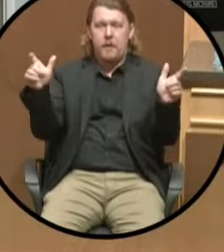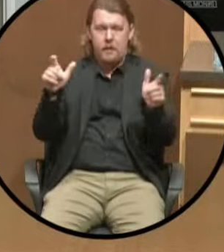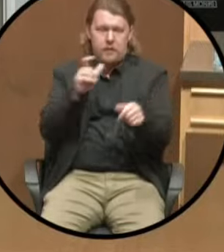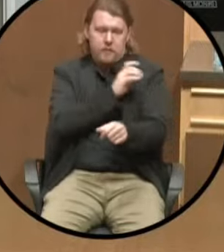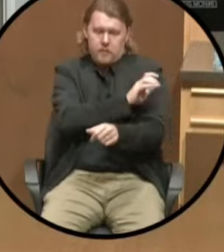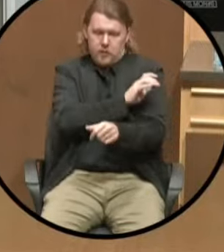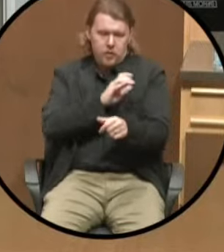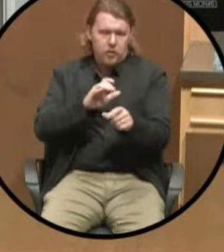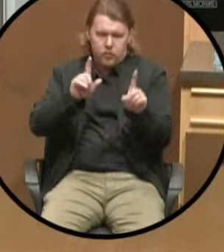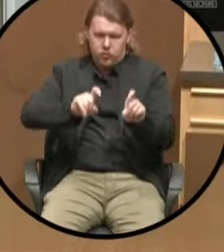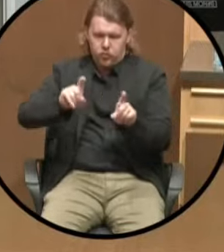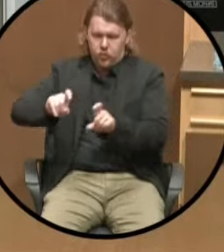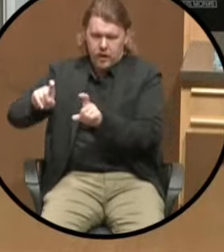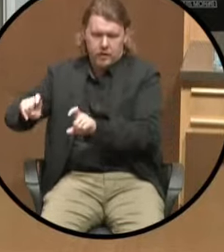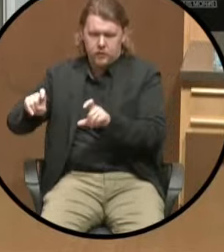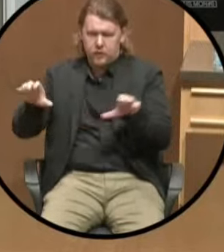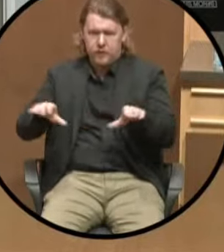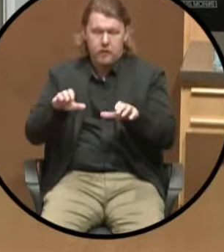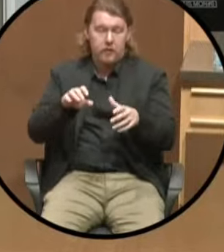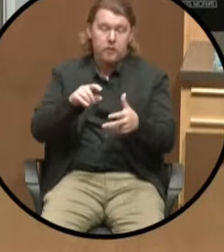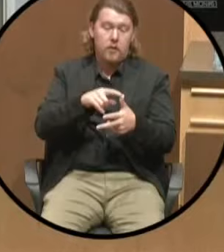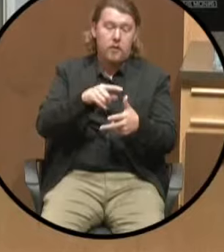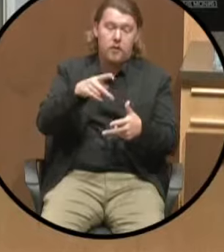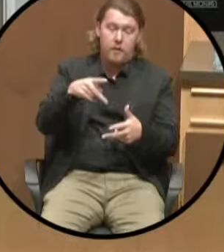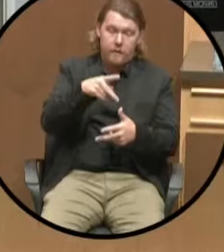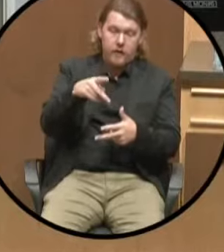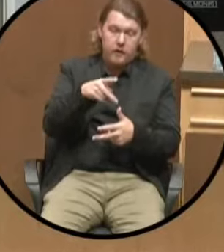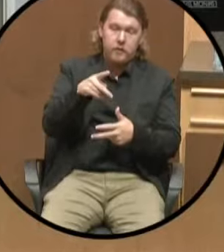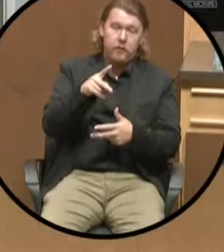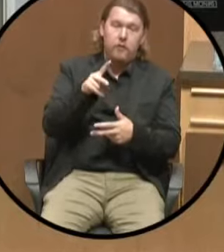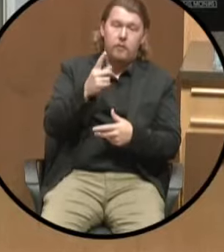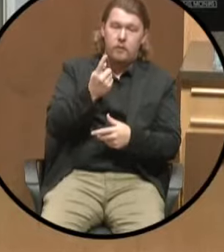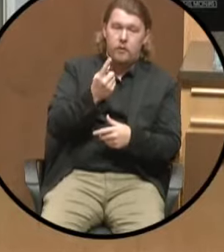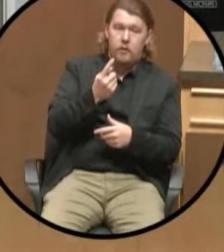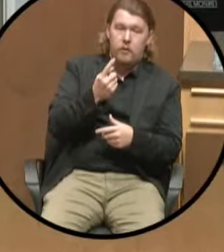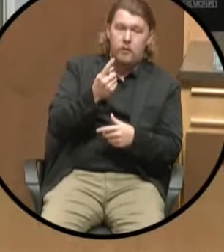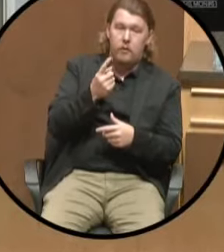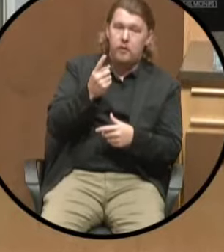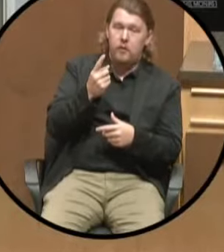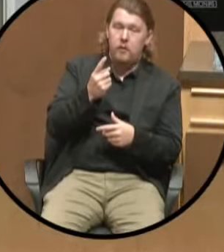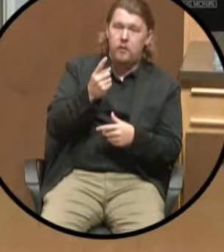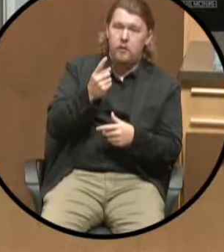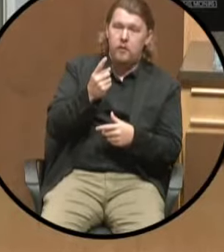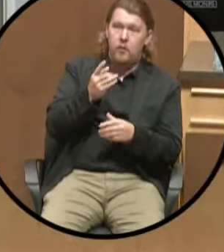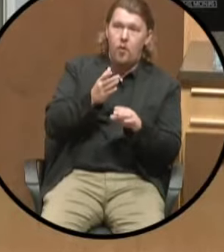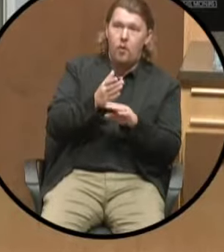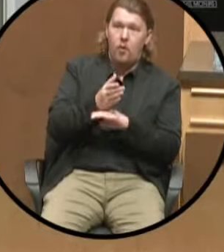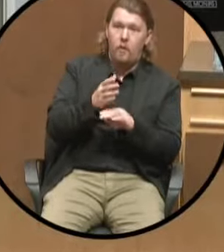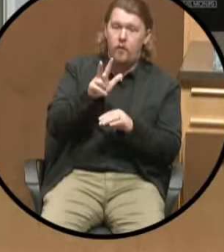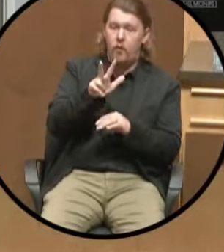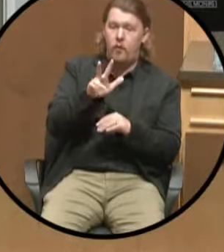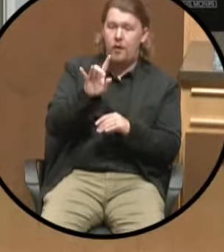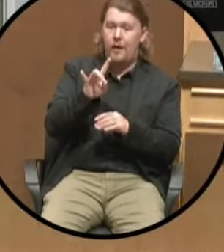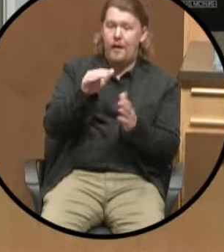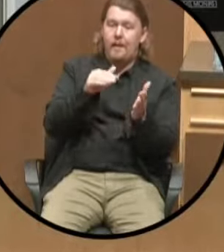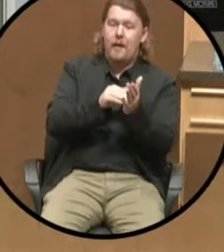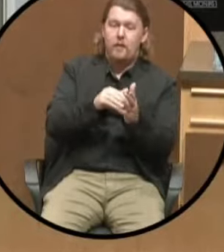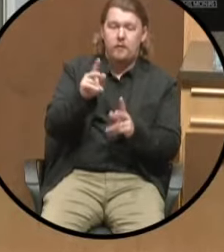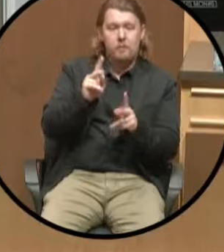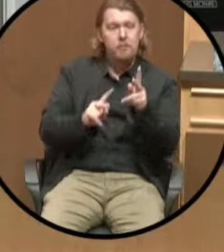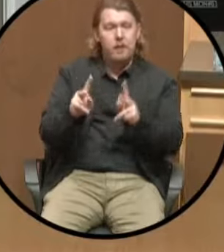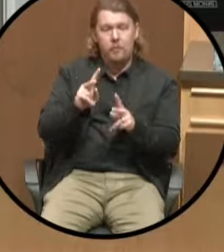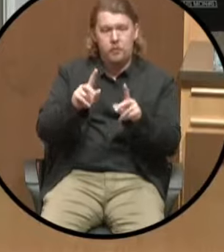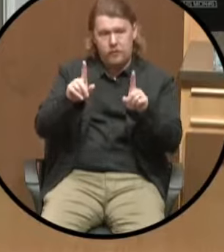done. For example, the Pfizer vaccine had over 38,000